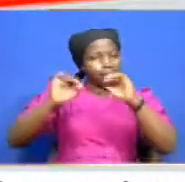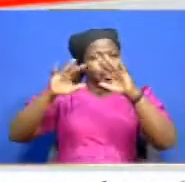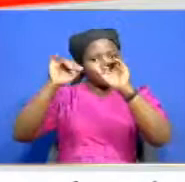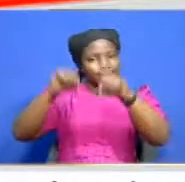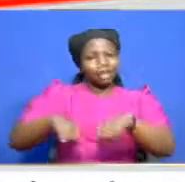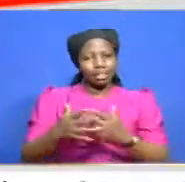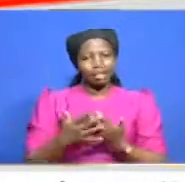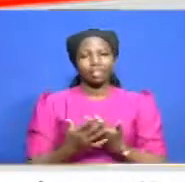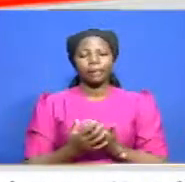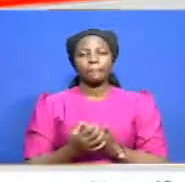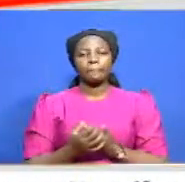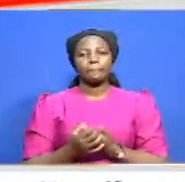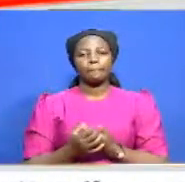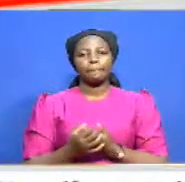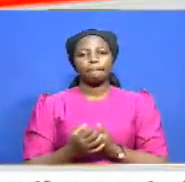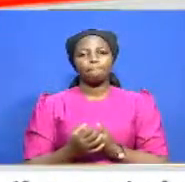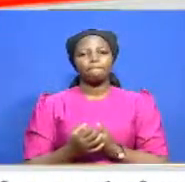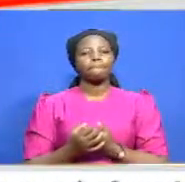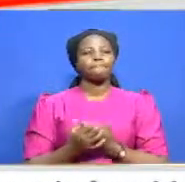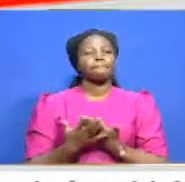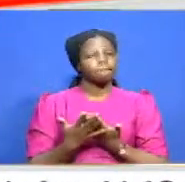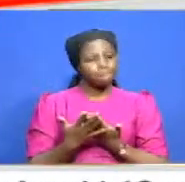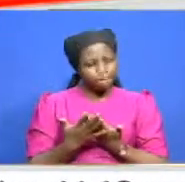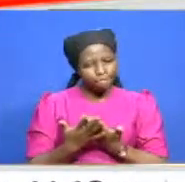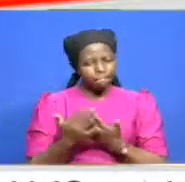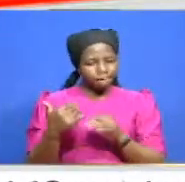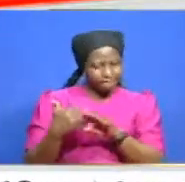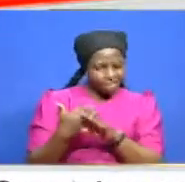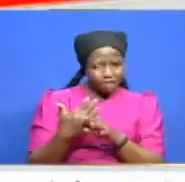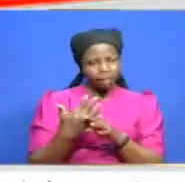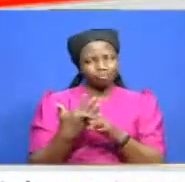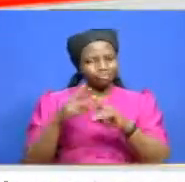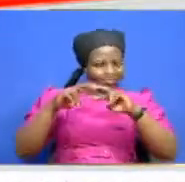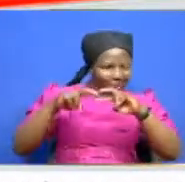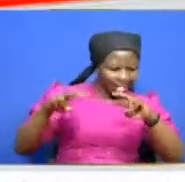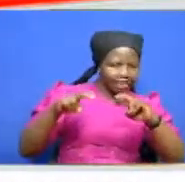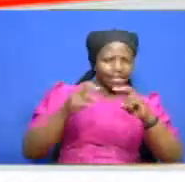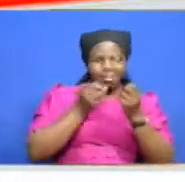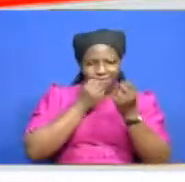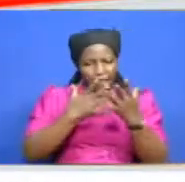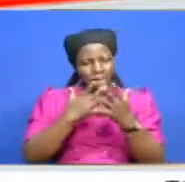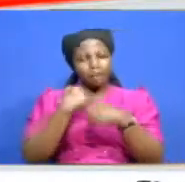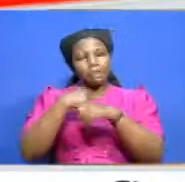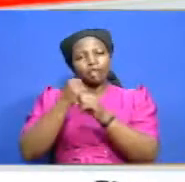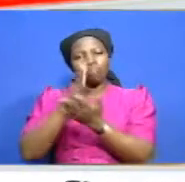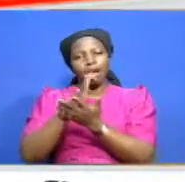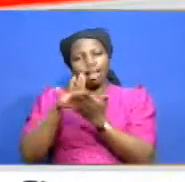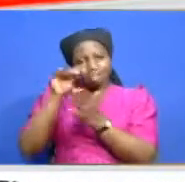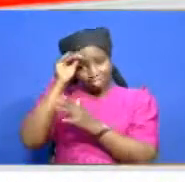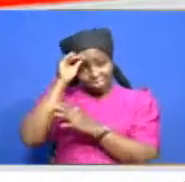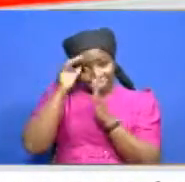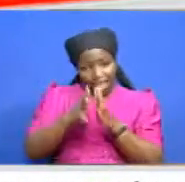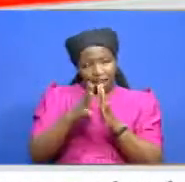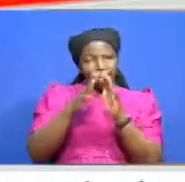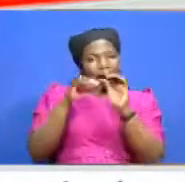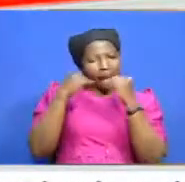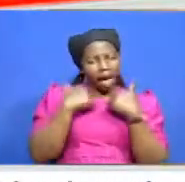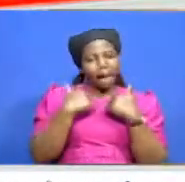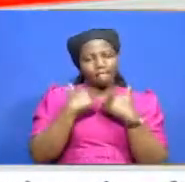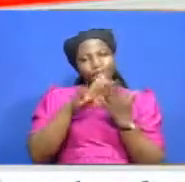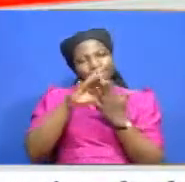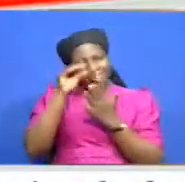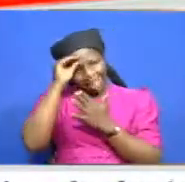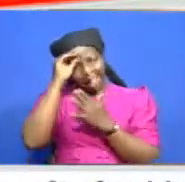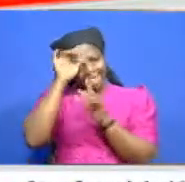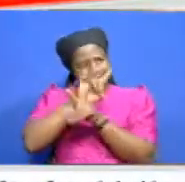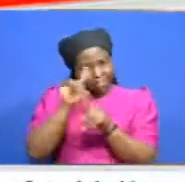able to navigate through the content and be able to ensure that learners are able to cover what they're supposed to have covered in their current grades